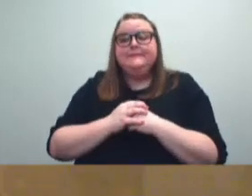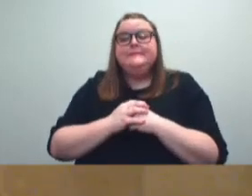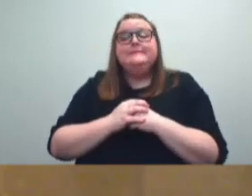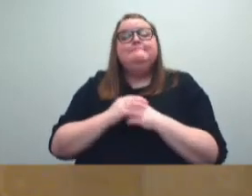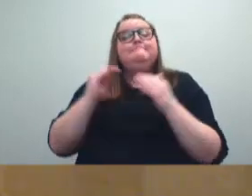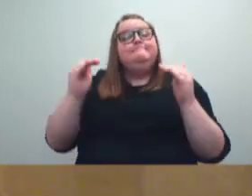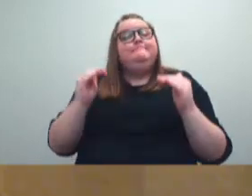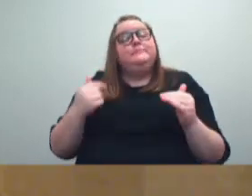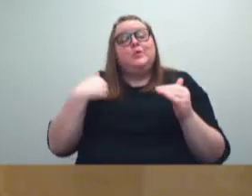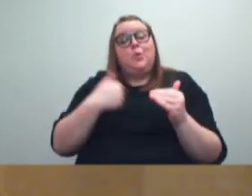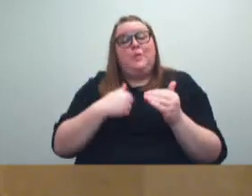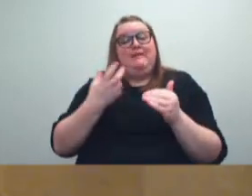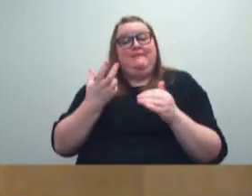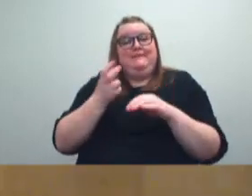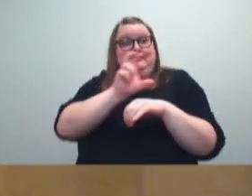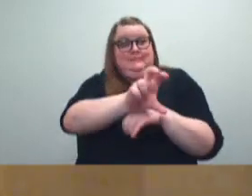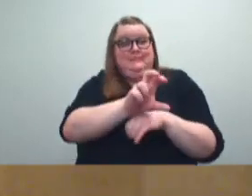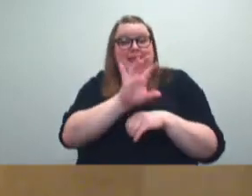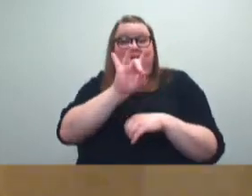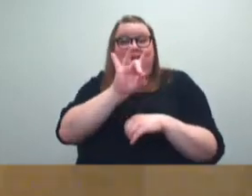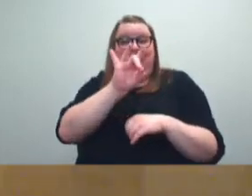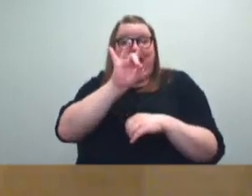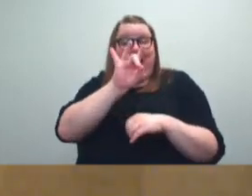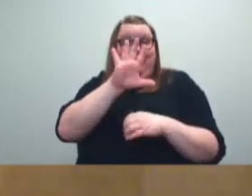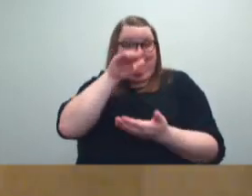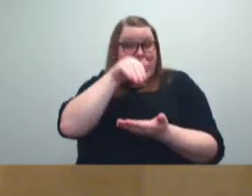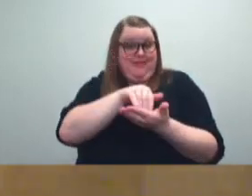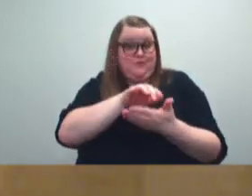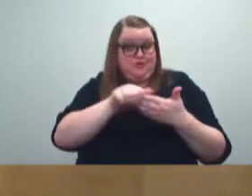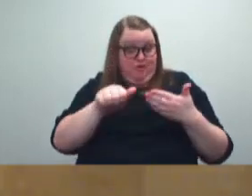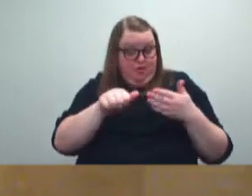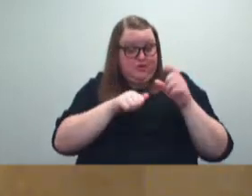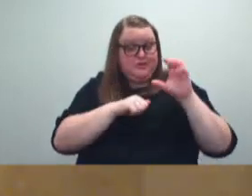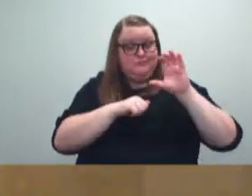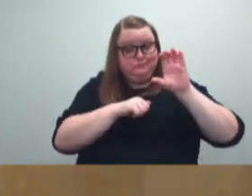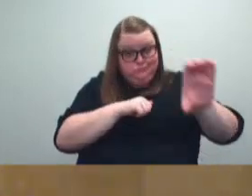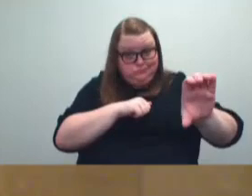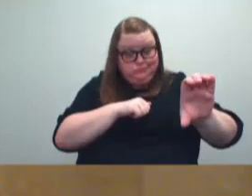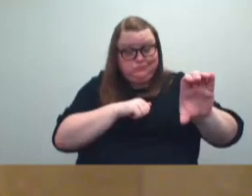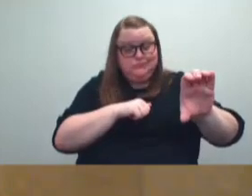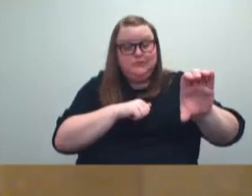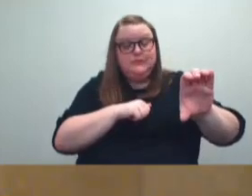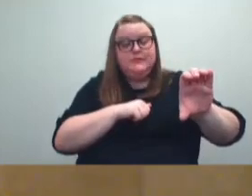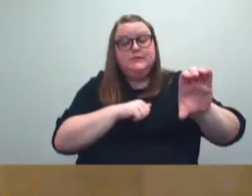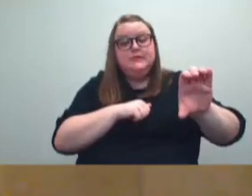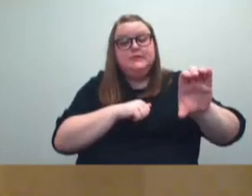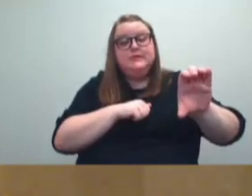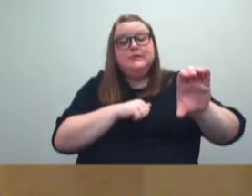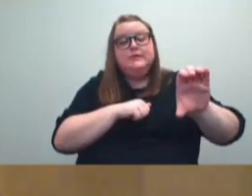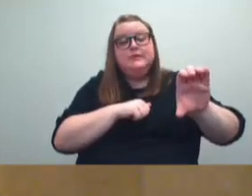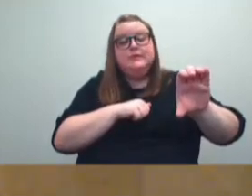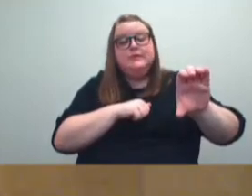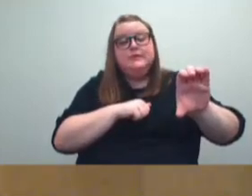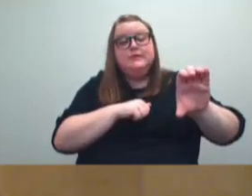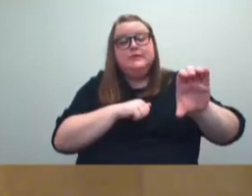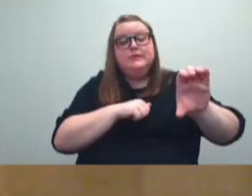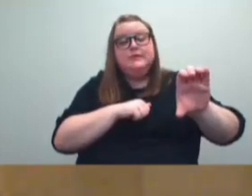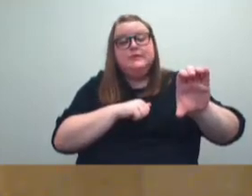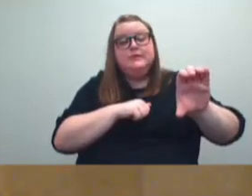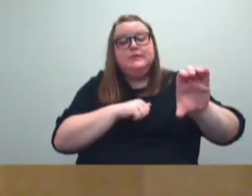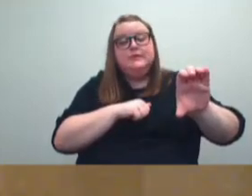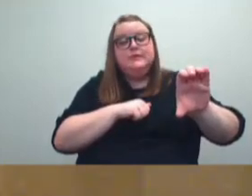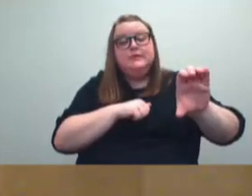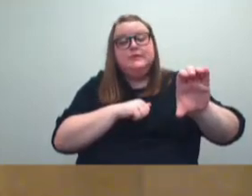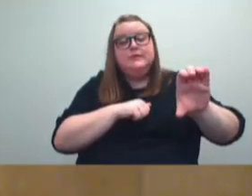$85,000 to our CARES Act funding that's going to, from our CARES Act funding that was for rent remediation. And so,